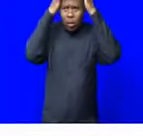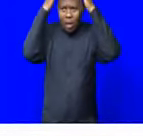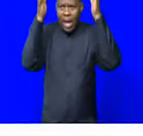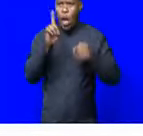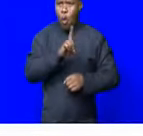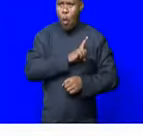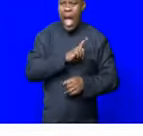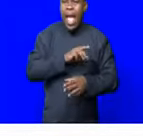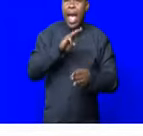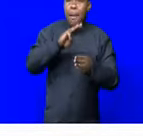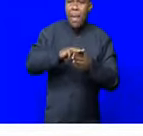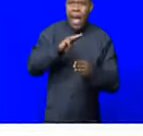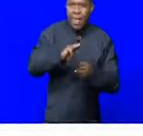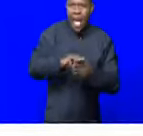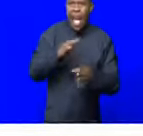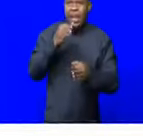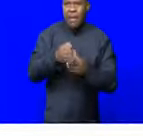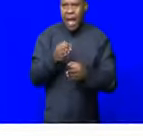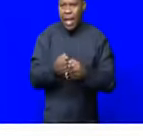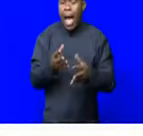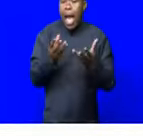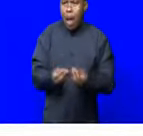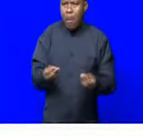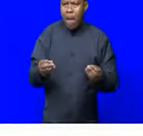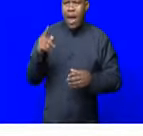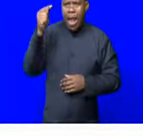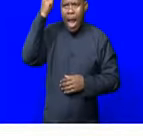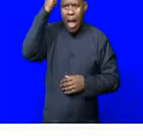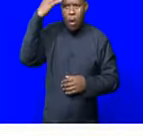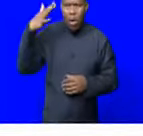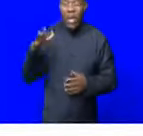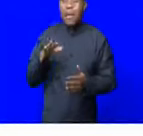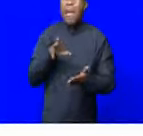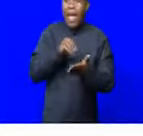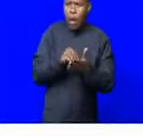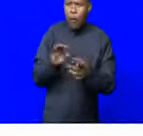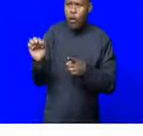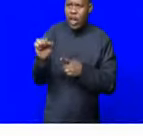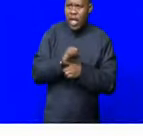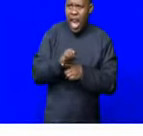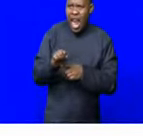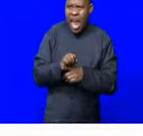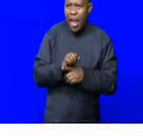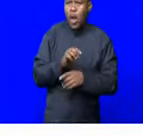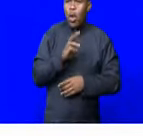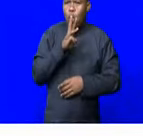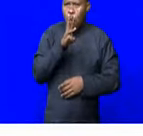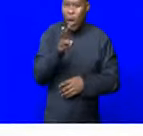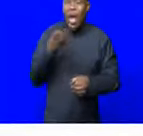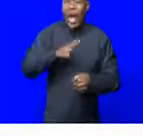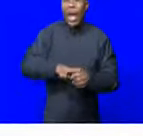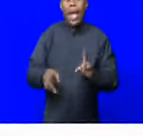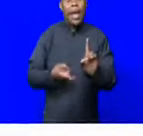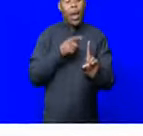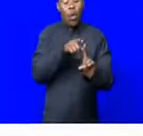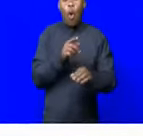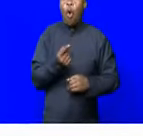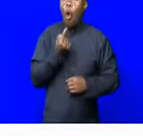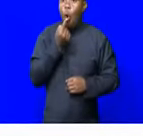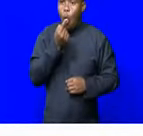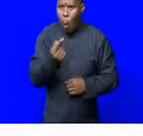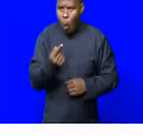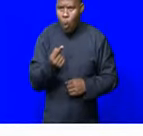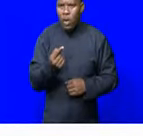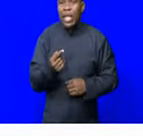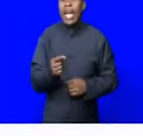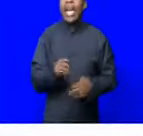and identify signs of autism at an early age, including speech therapy. He says therapy must not be limited to hospitals